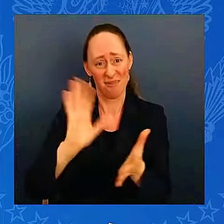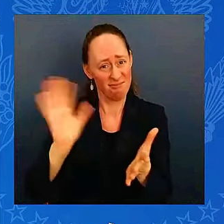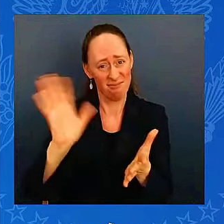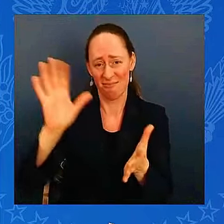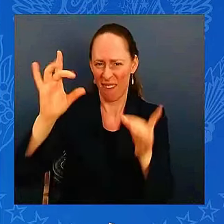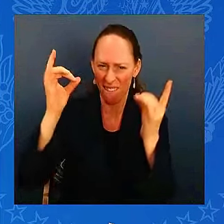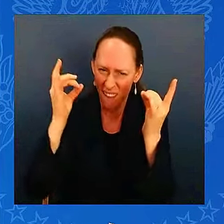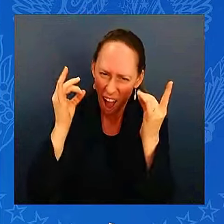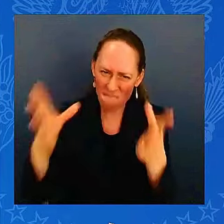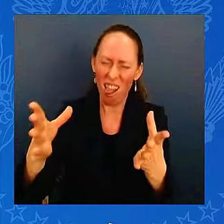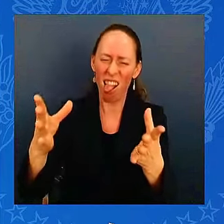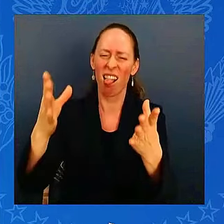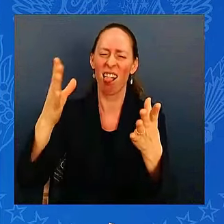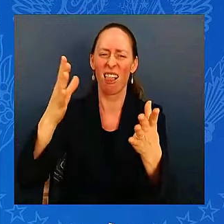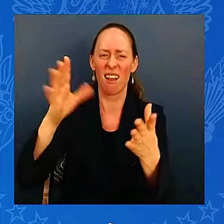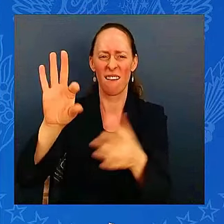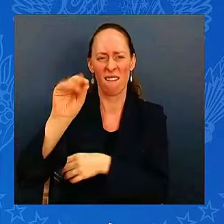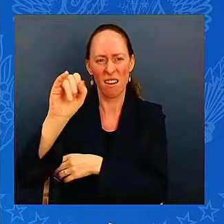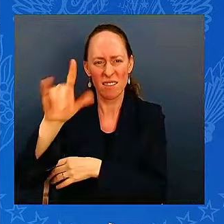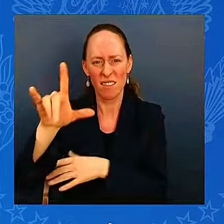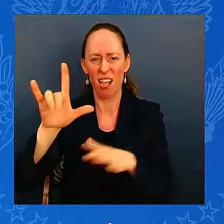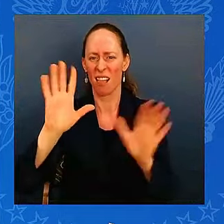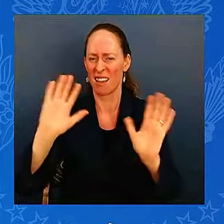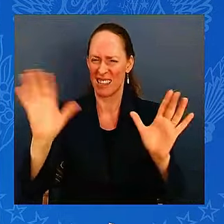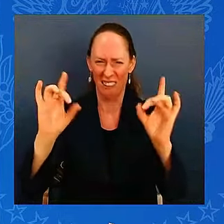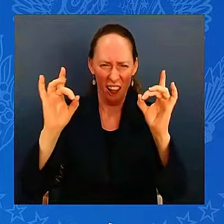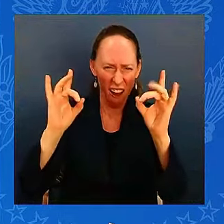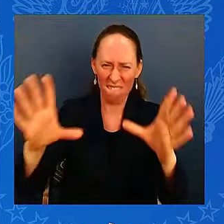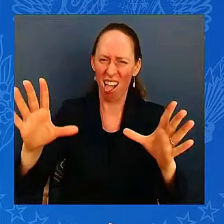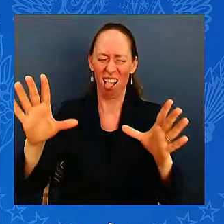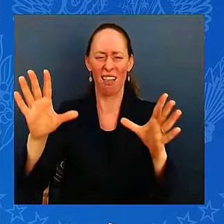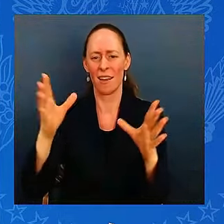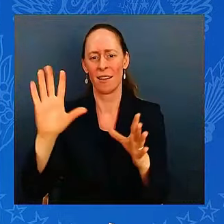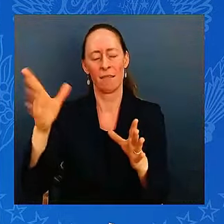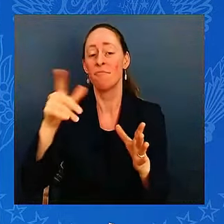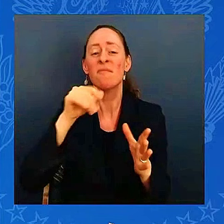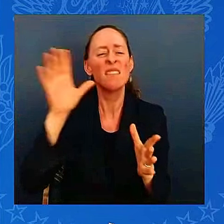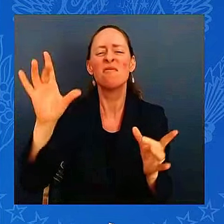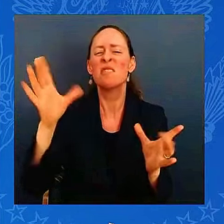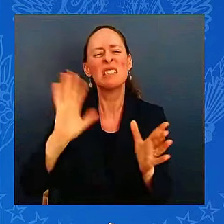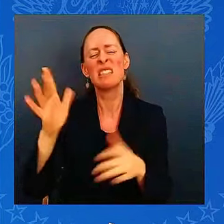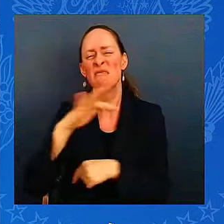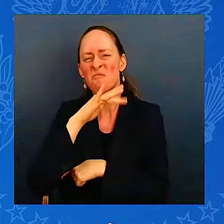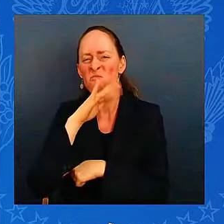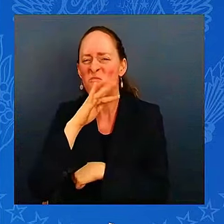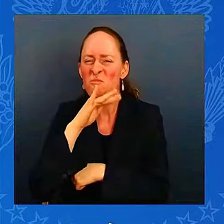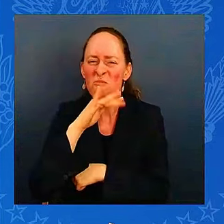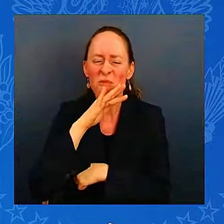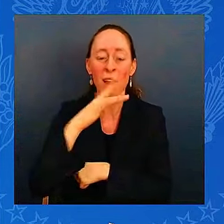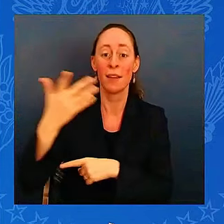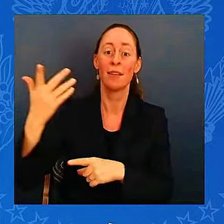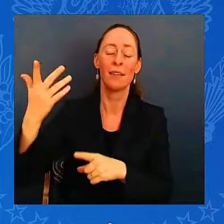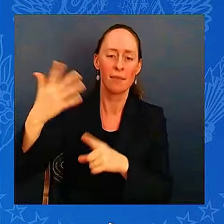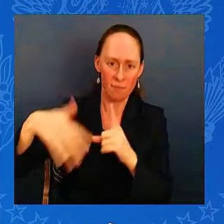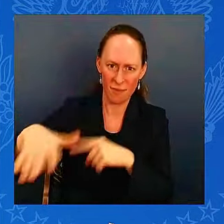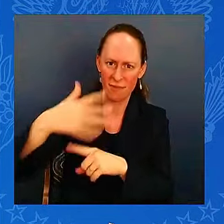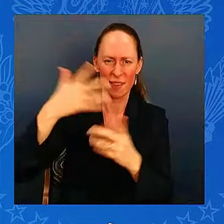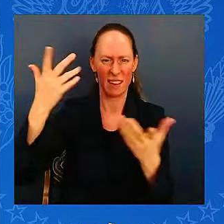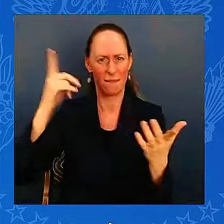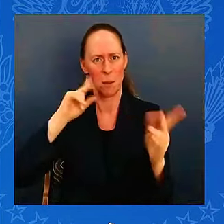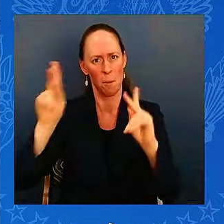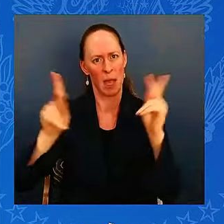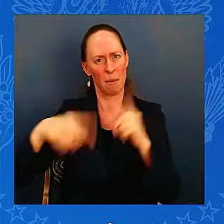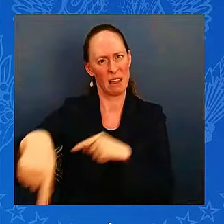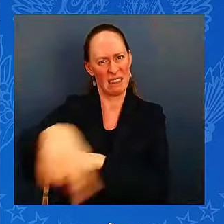There's nothing natural about it, and it's terrible for people and for the environment. And he's won, Michael